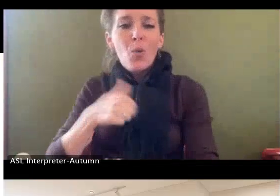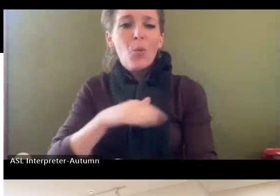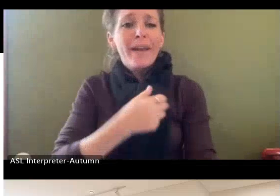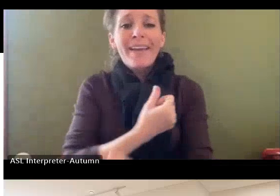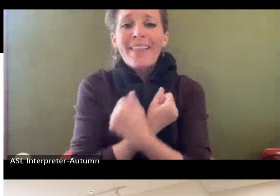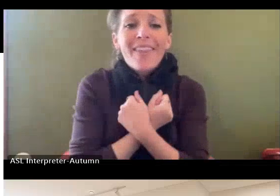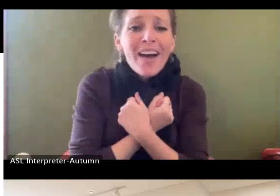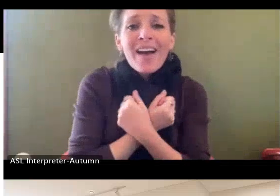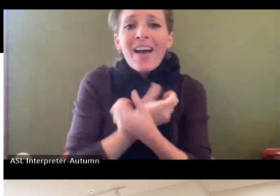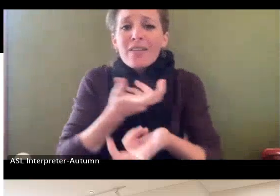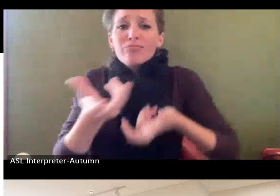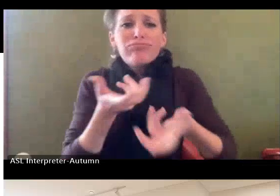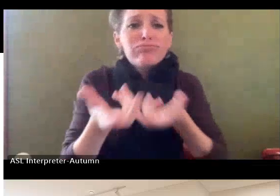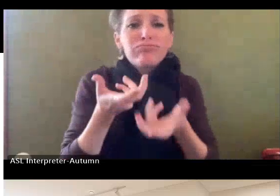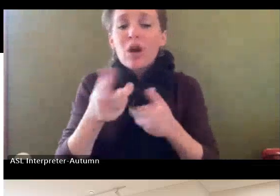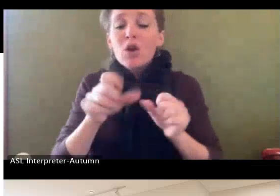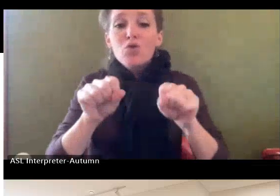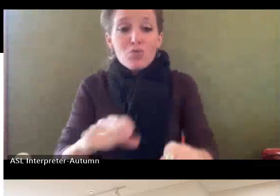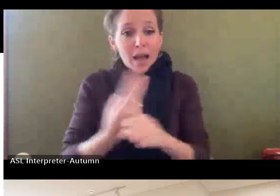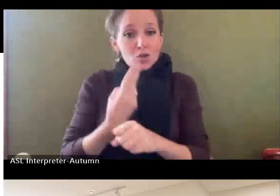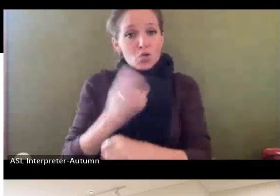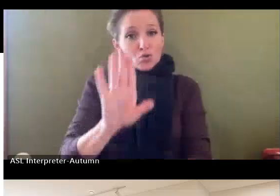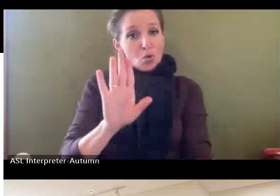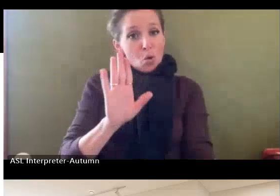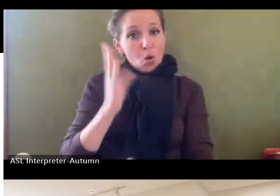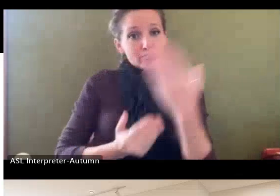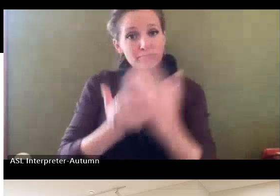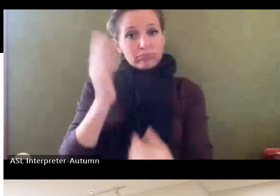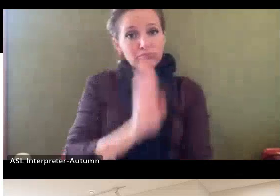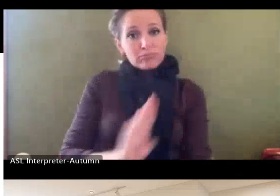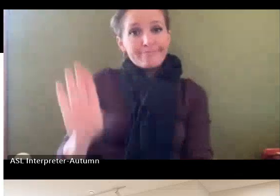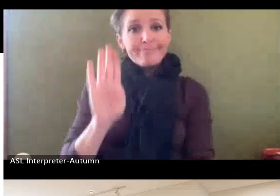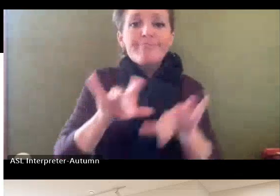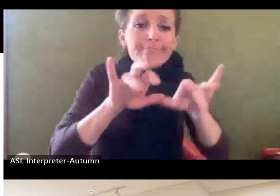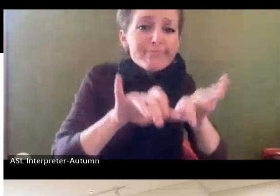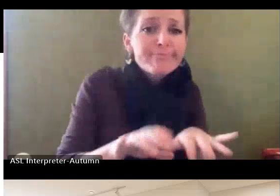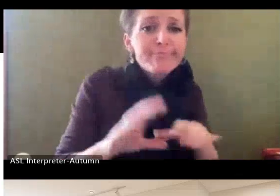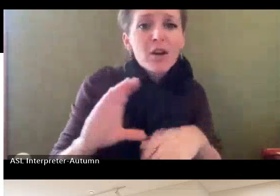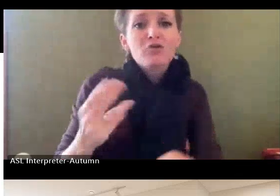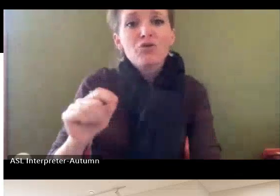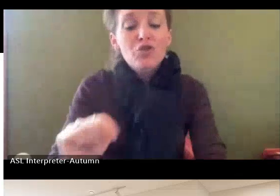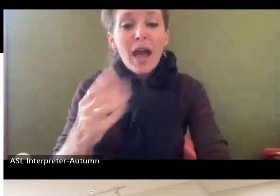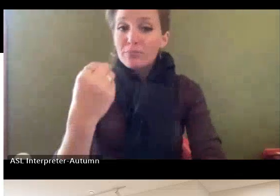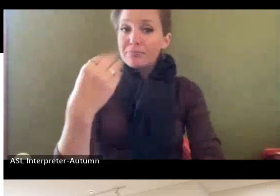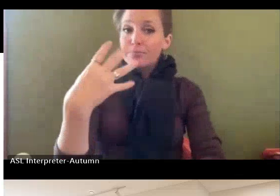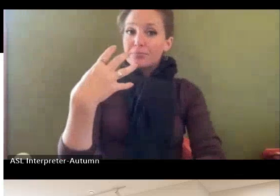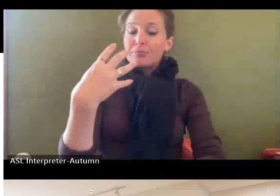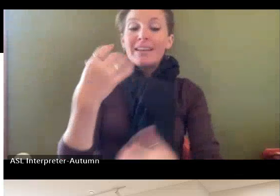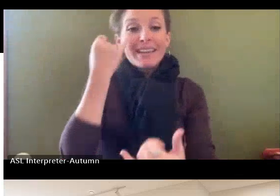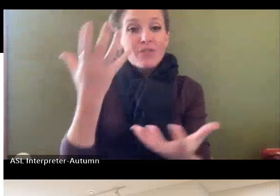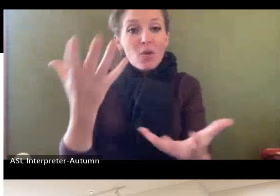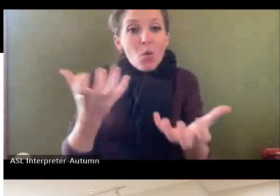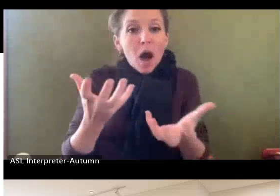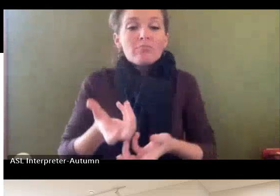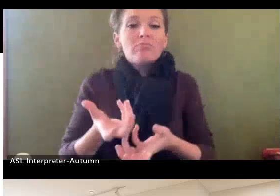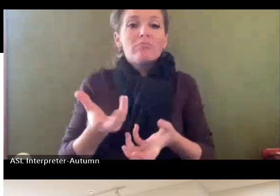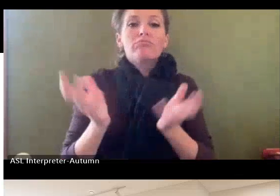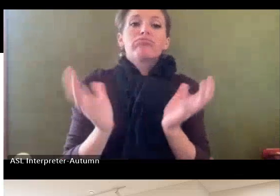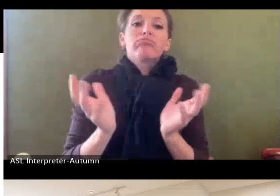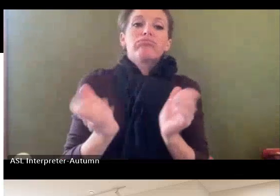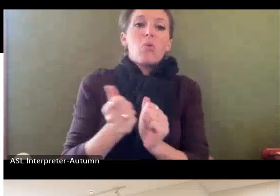to use the hand function to just put things in the chat, to turn your camera on if you'd like to chat with us. Like we've done